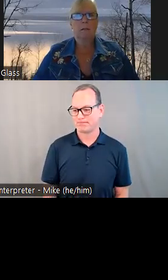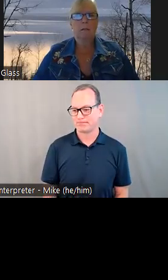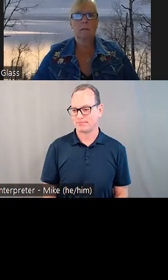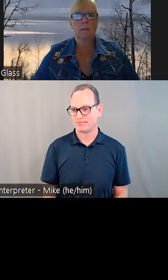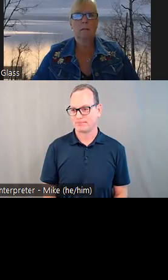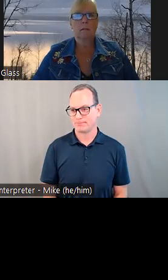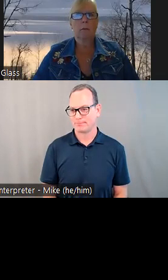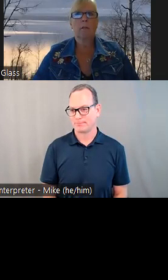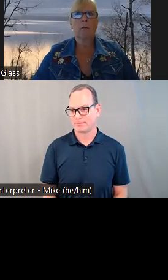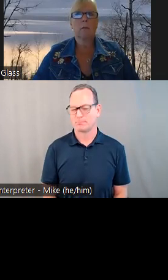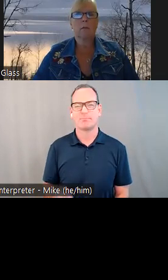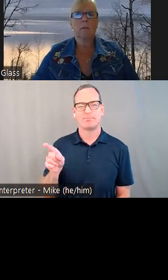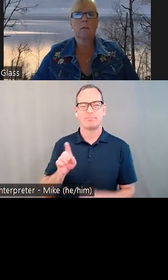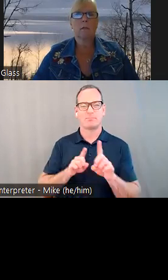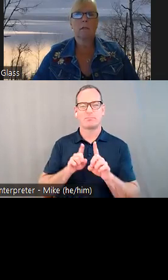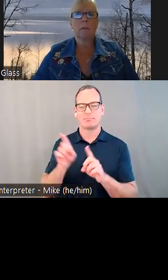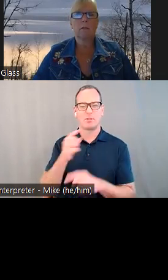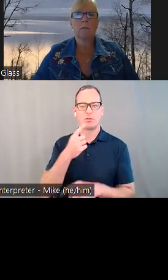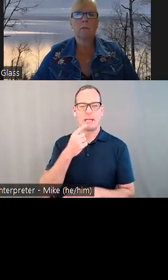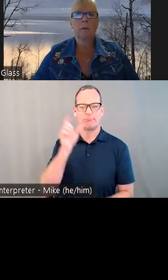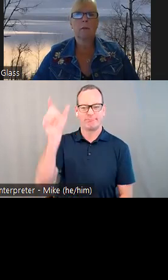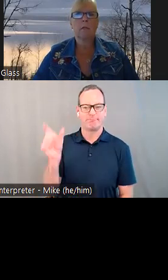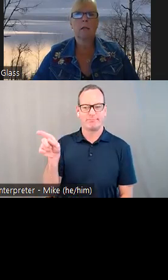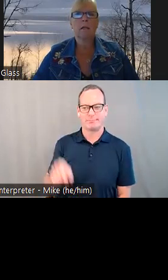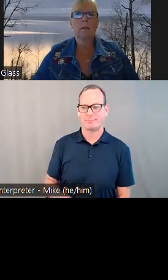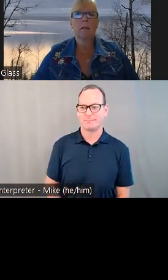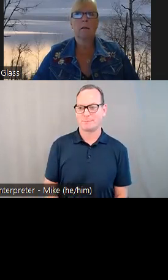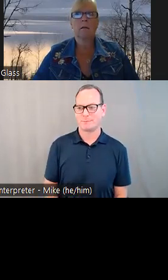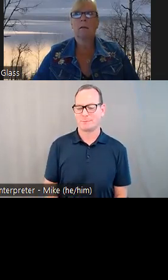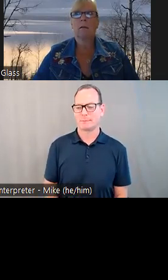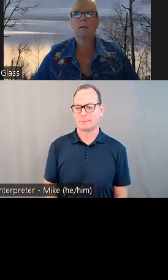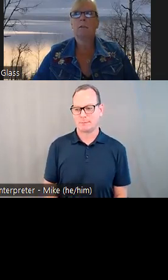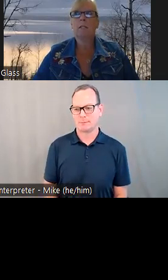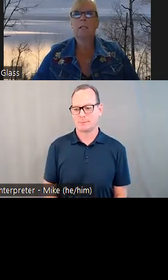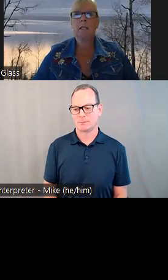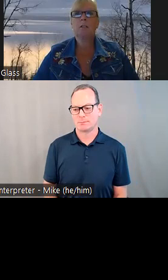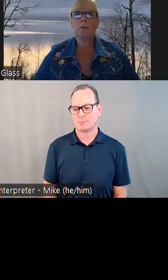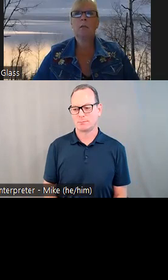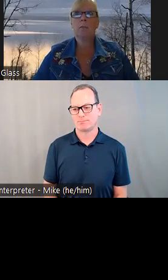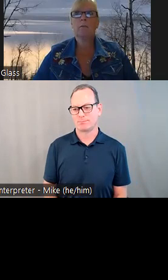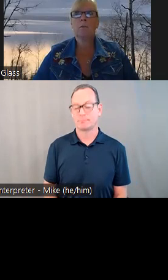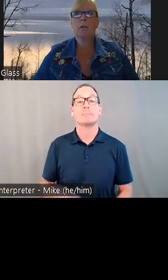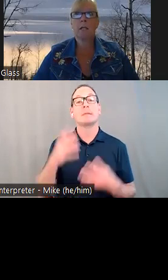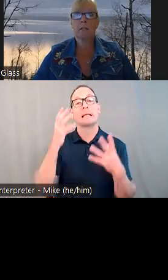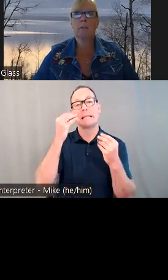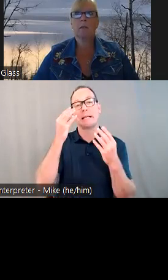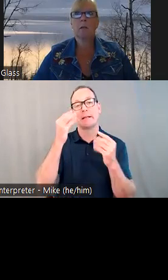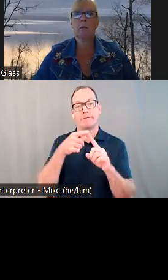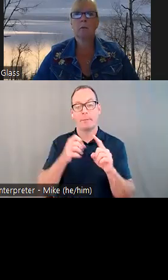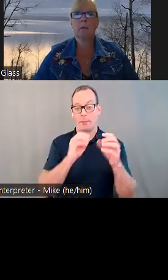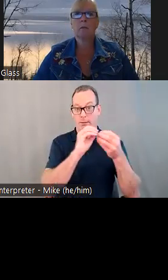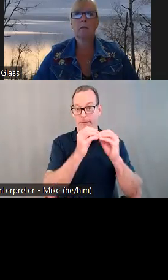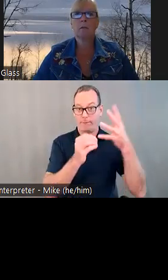So just a quick note, as I mentioned before, the data that feeds into number 4 does appear